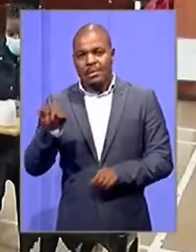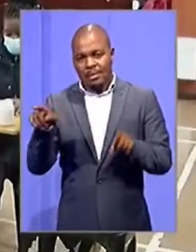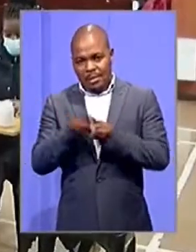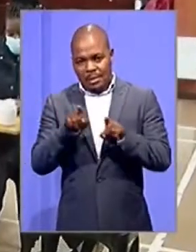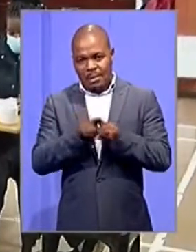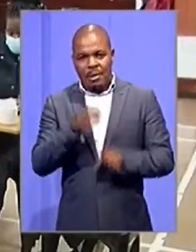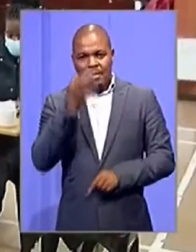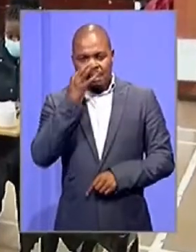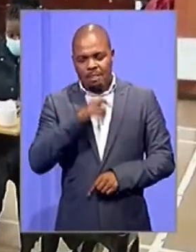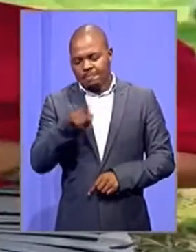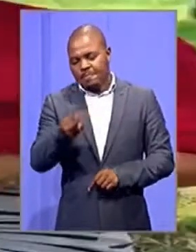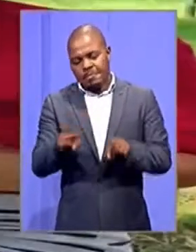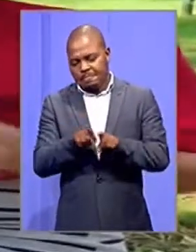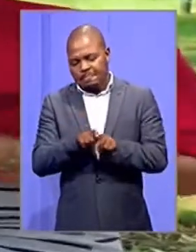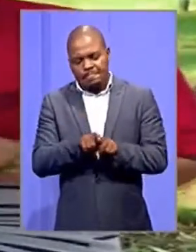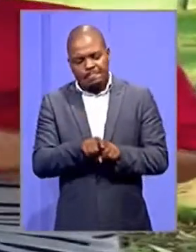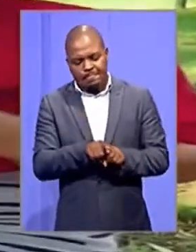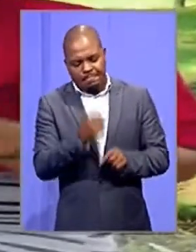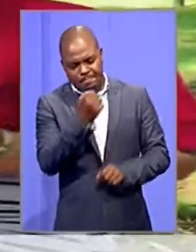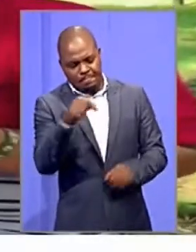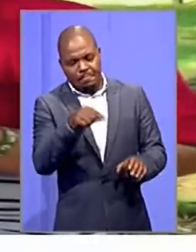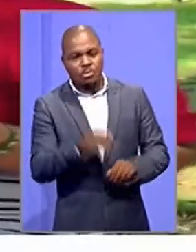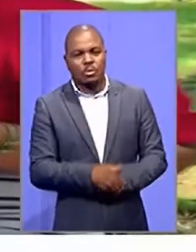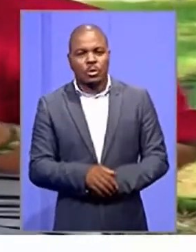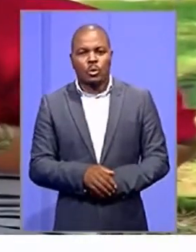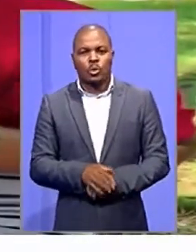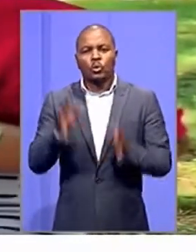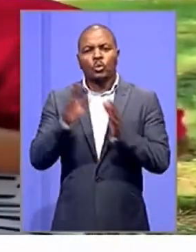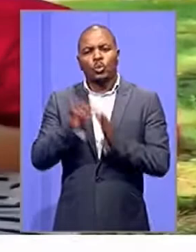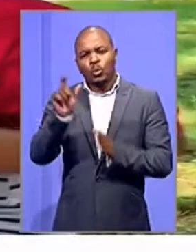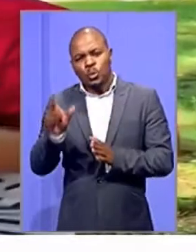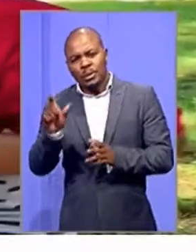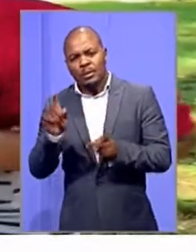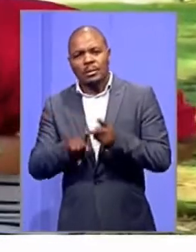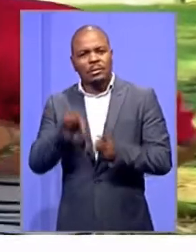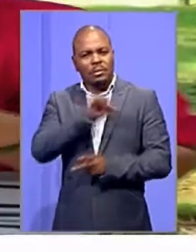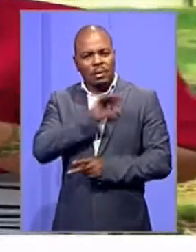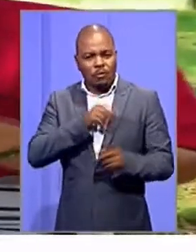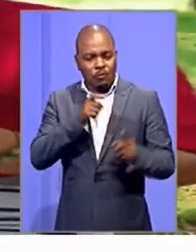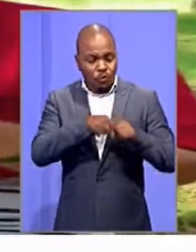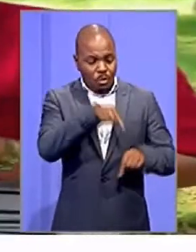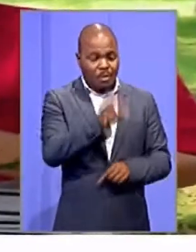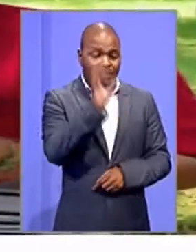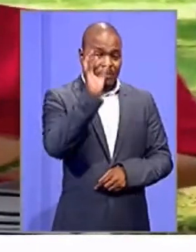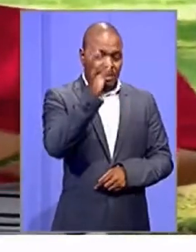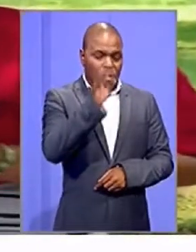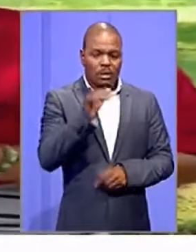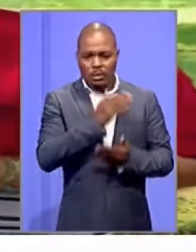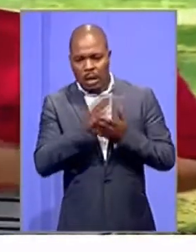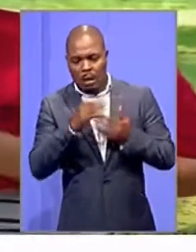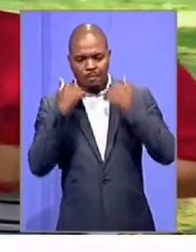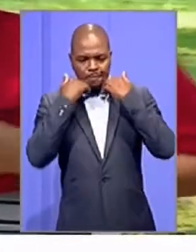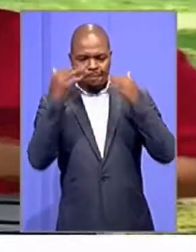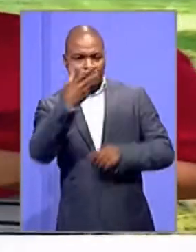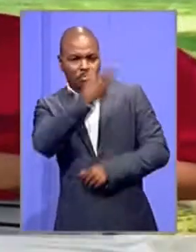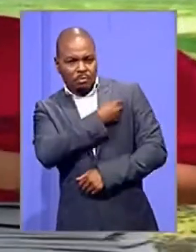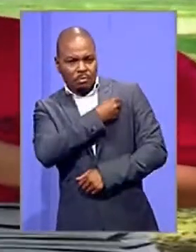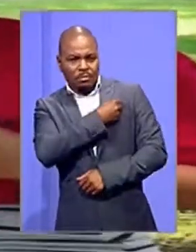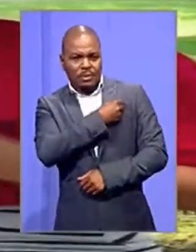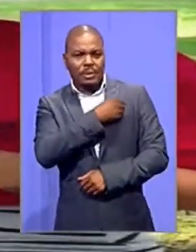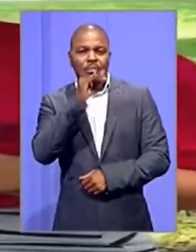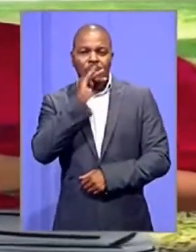kgatlhanong le University. Students and workers at the University of the Free State that do not want to vaccinate are